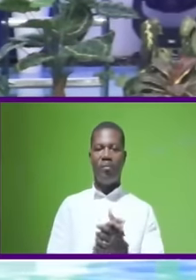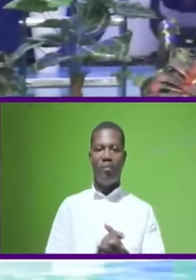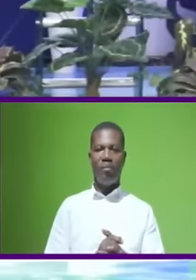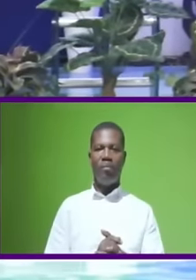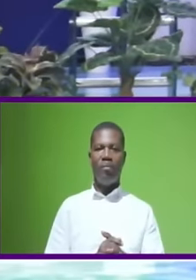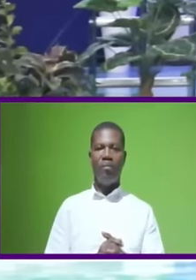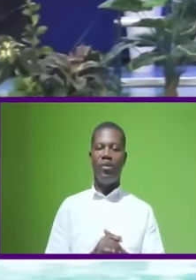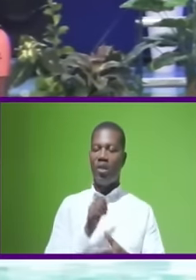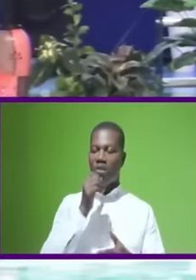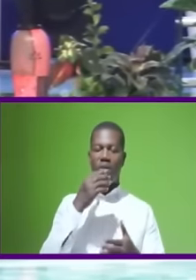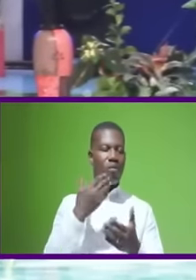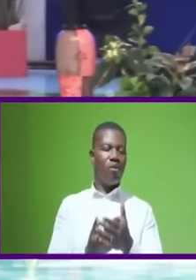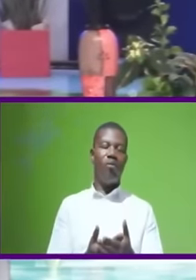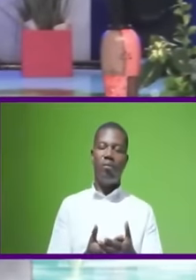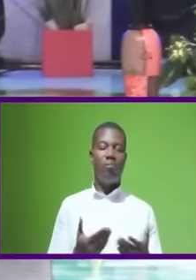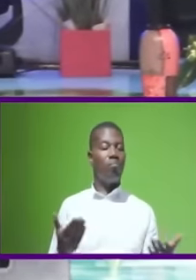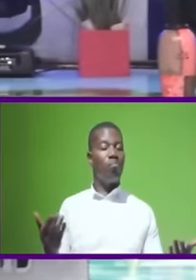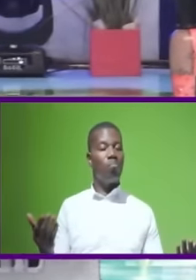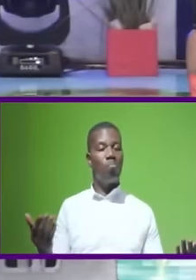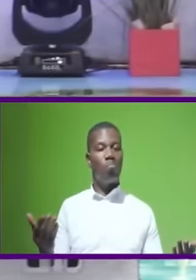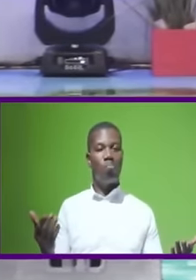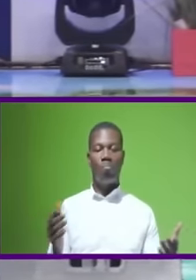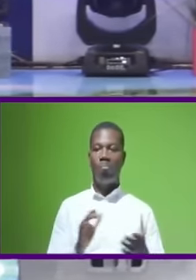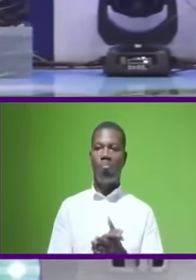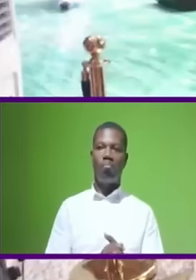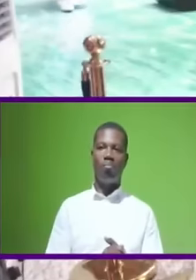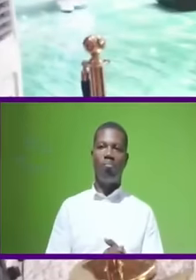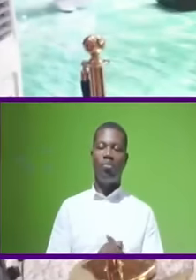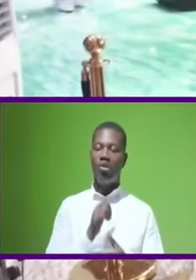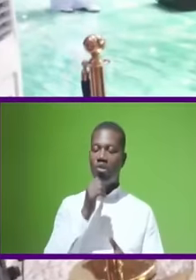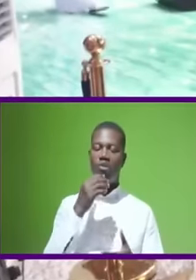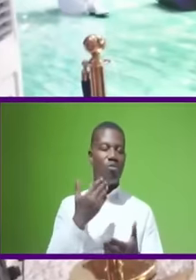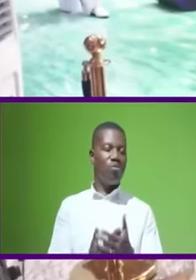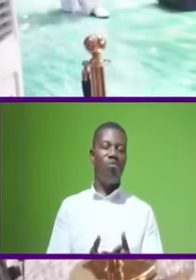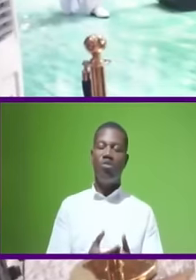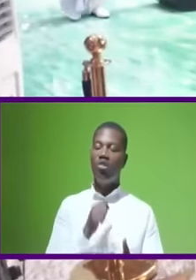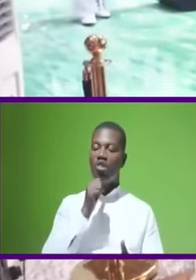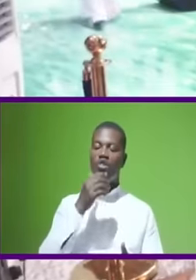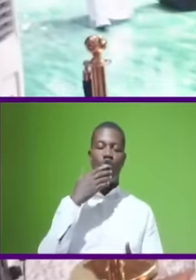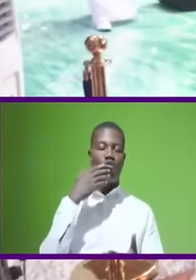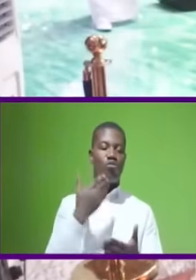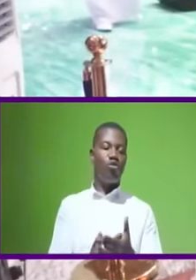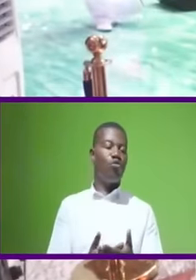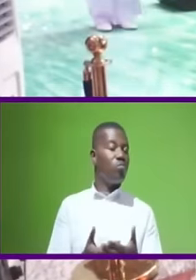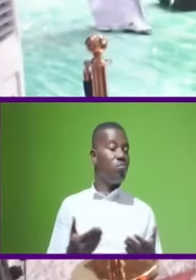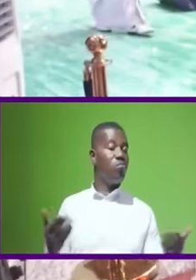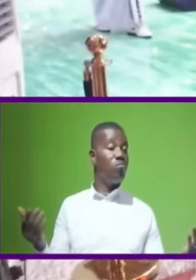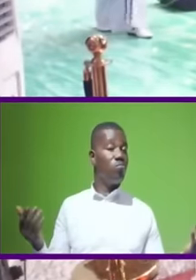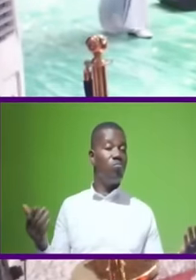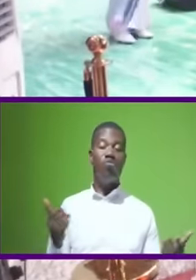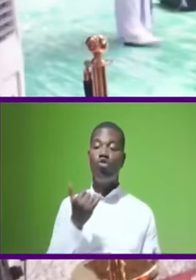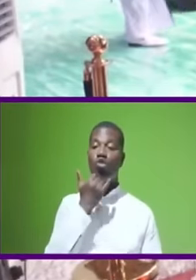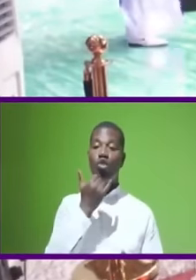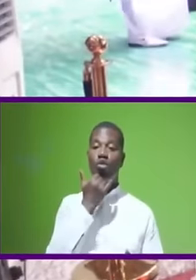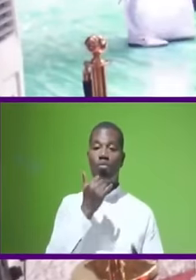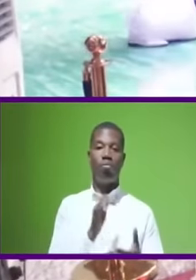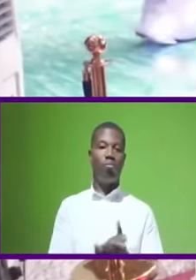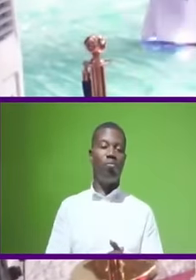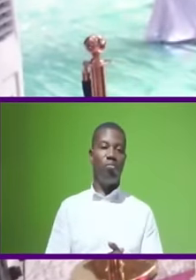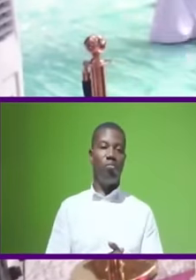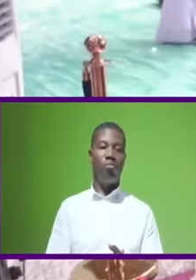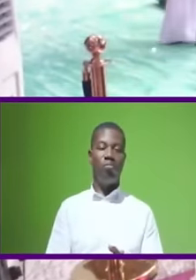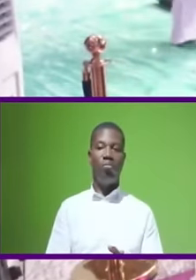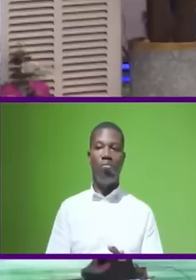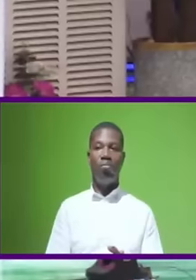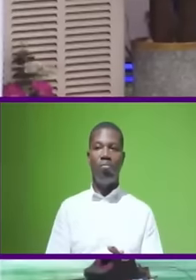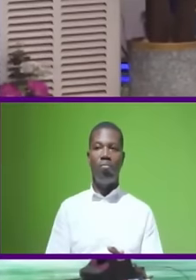It's unfair. This is unfair. Unfair. It is very unfair.